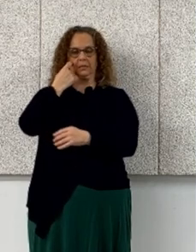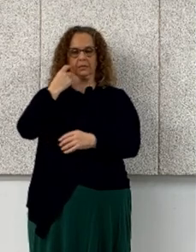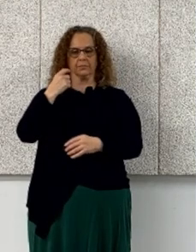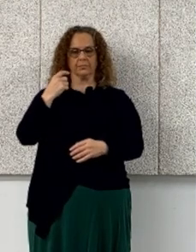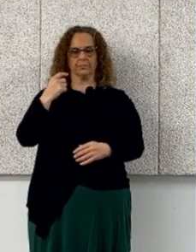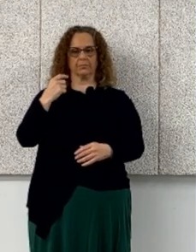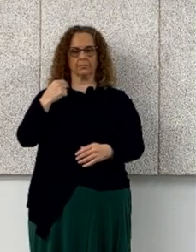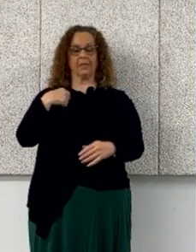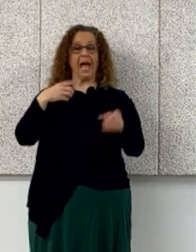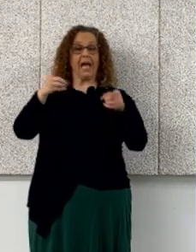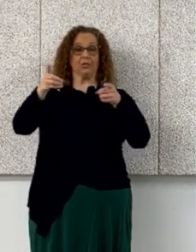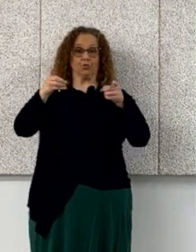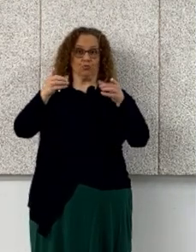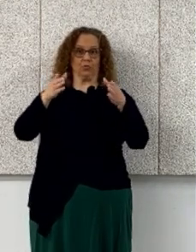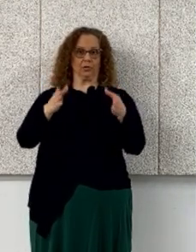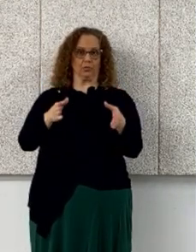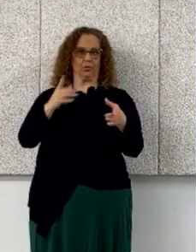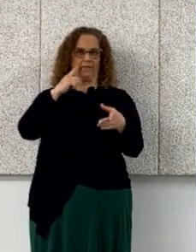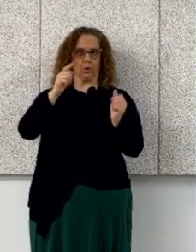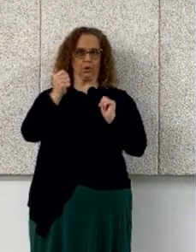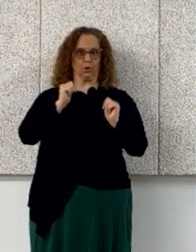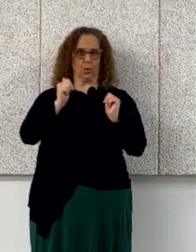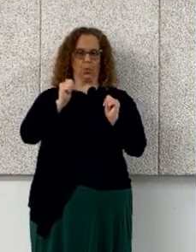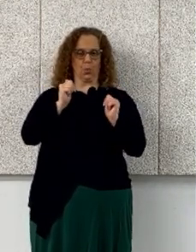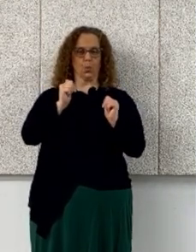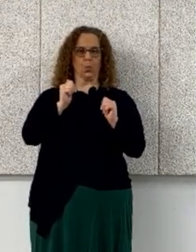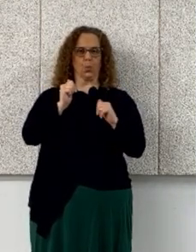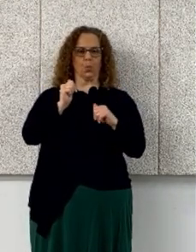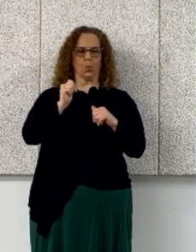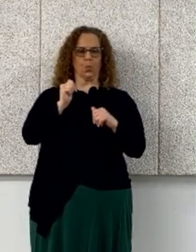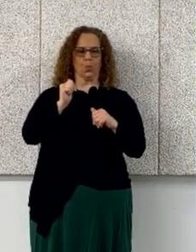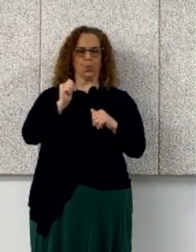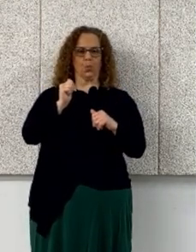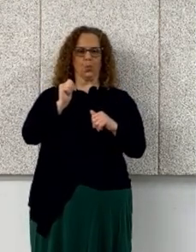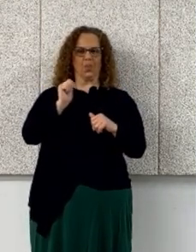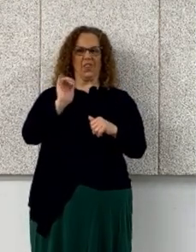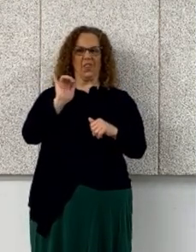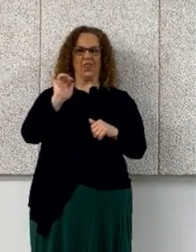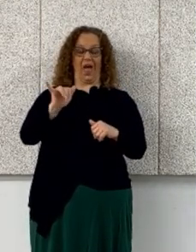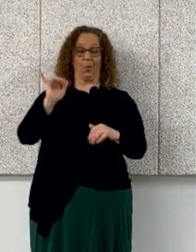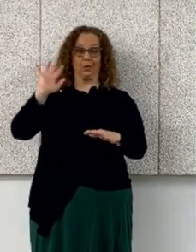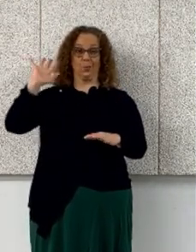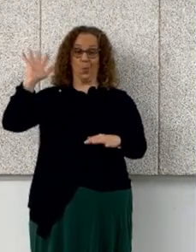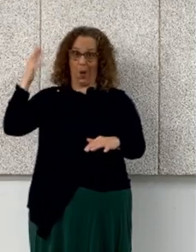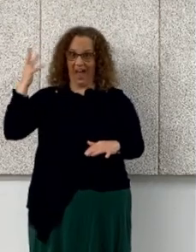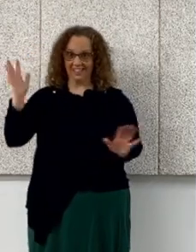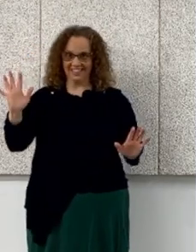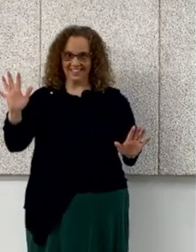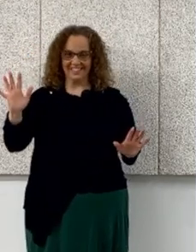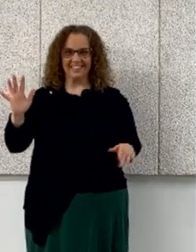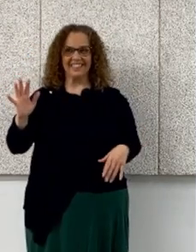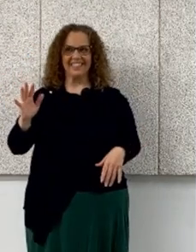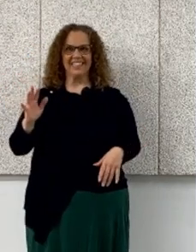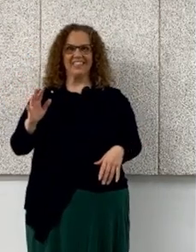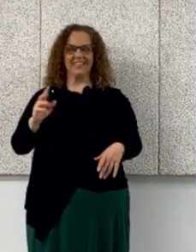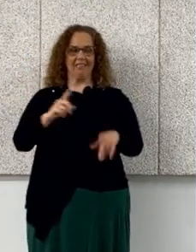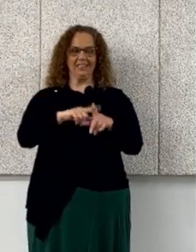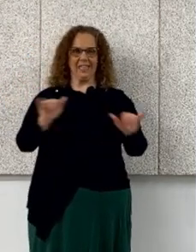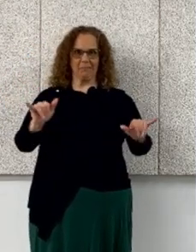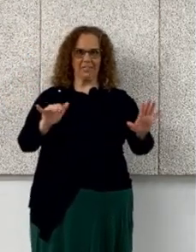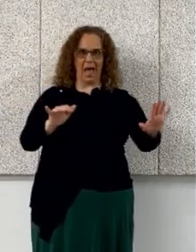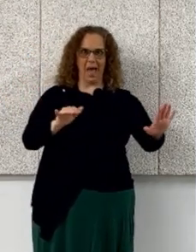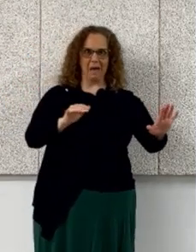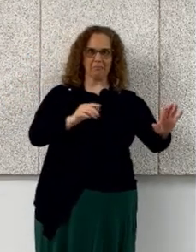I directed a show. And that was wild to do those two things at the